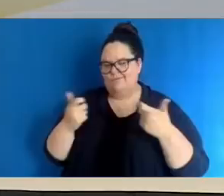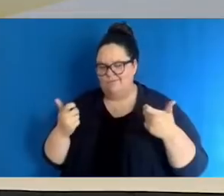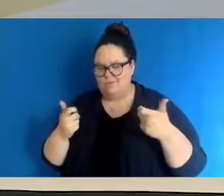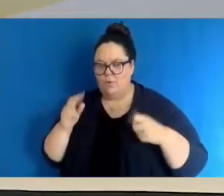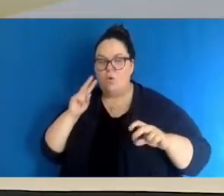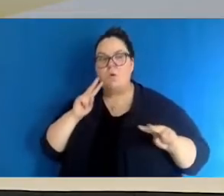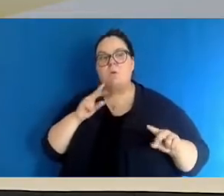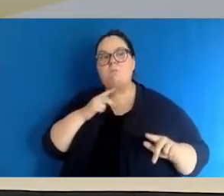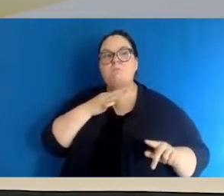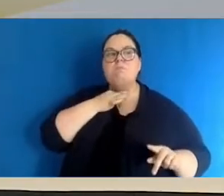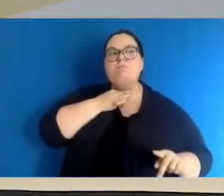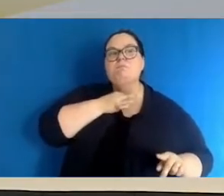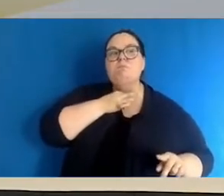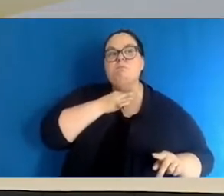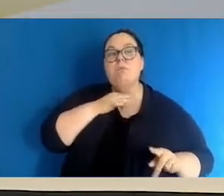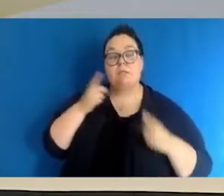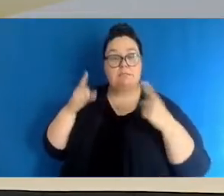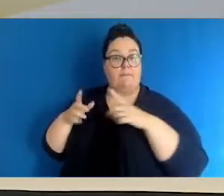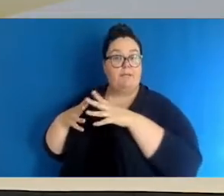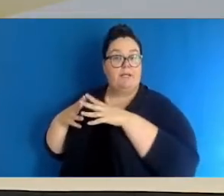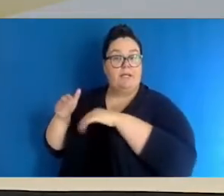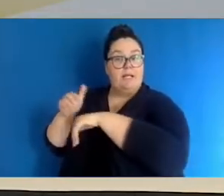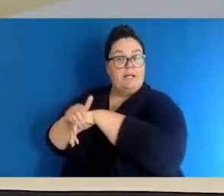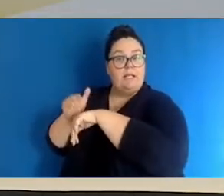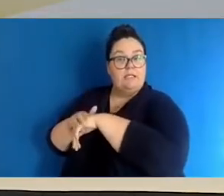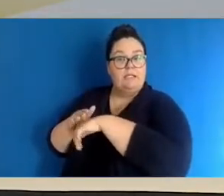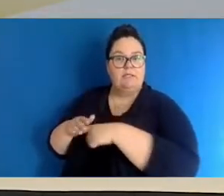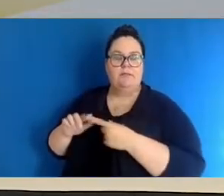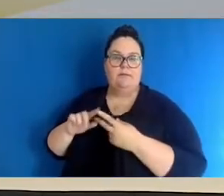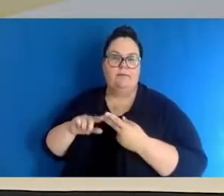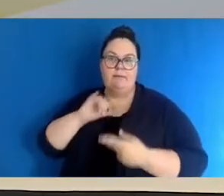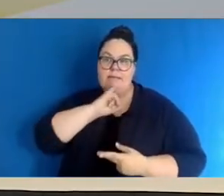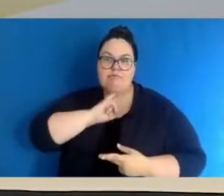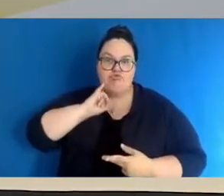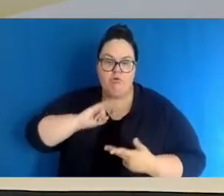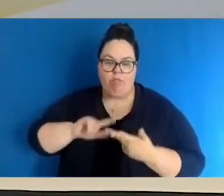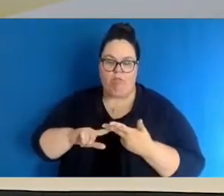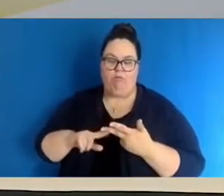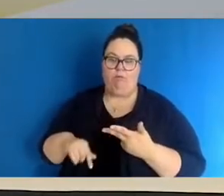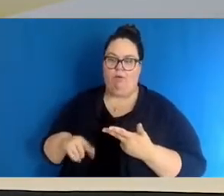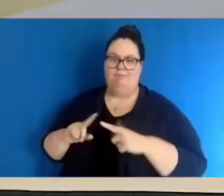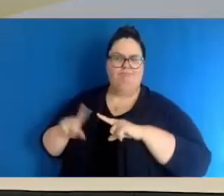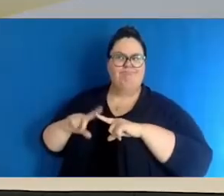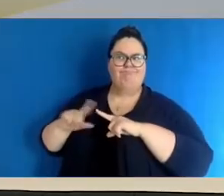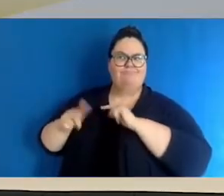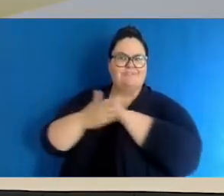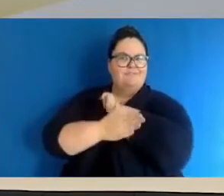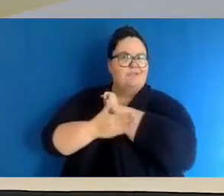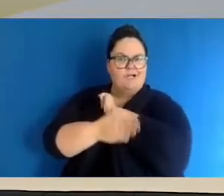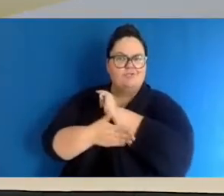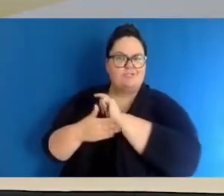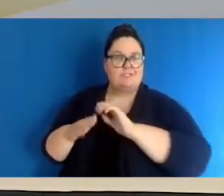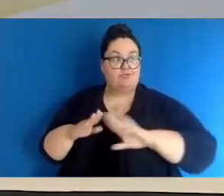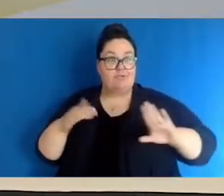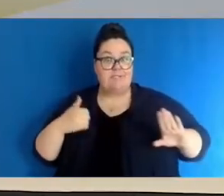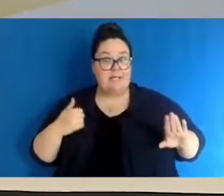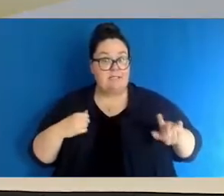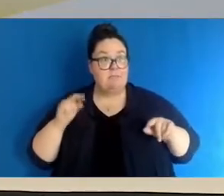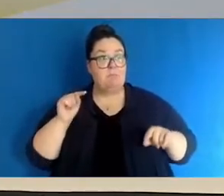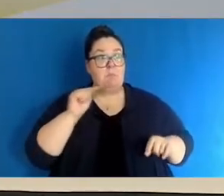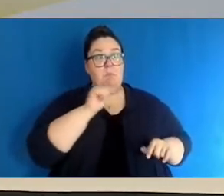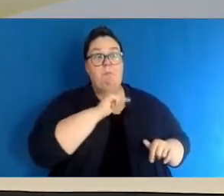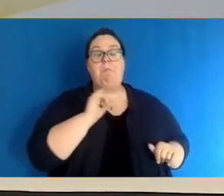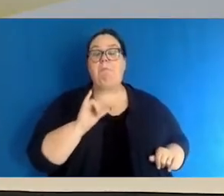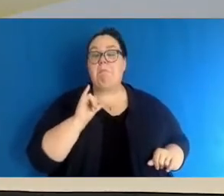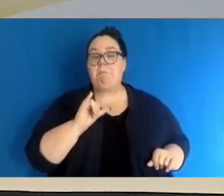interest. It's happening in England, it's happening in Israel, it's happening various parts, and starting to see it happening in